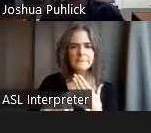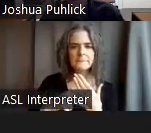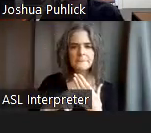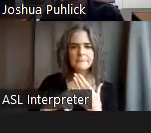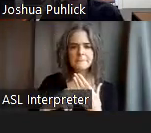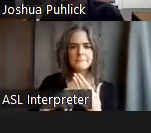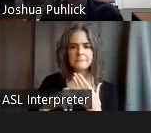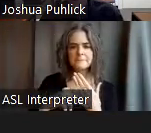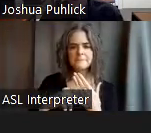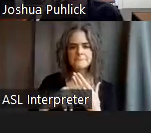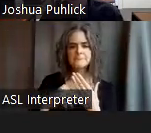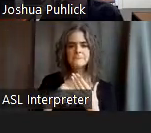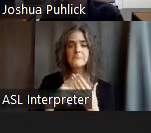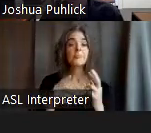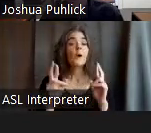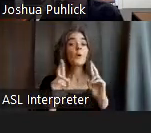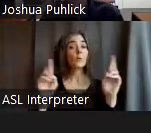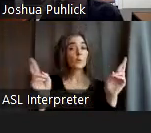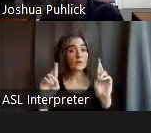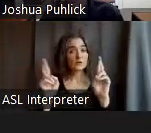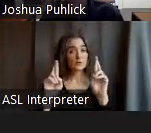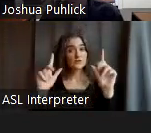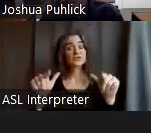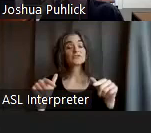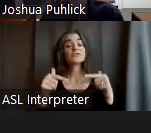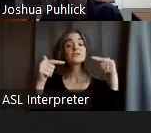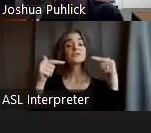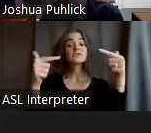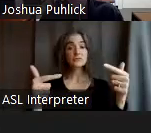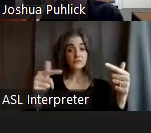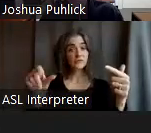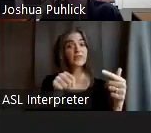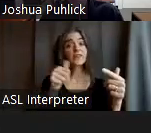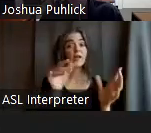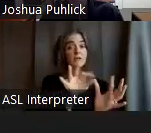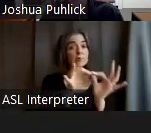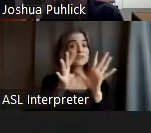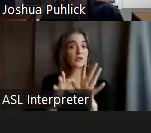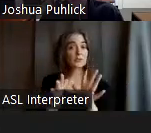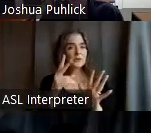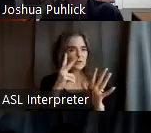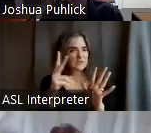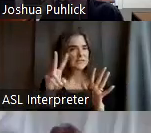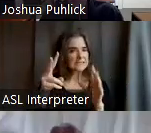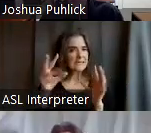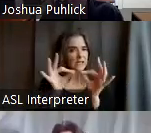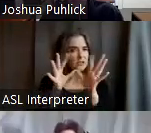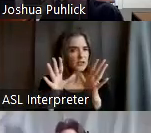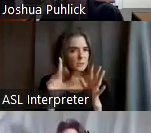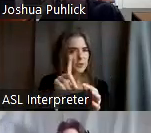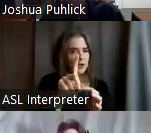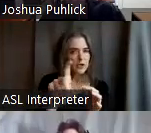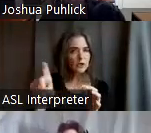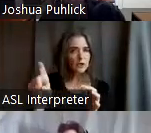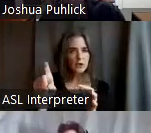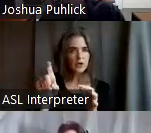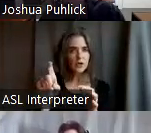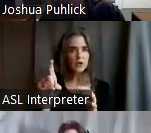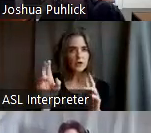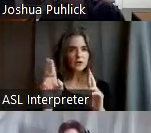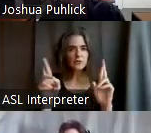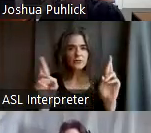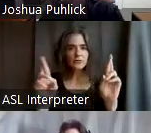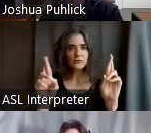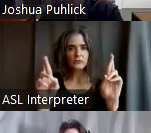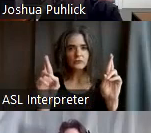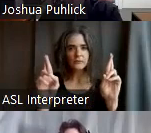implemented group selection with reserves, and single tree selection. And the Jones